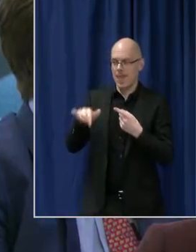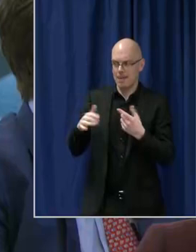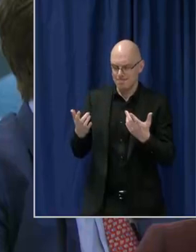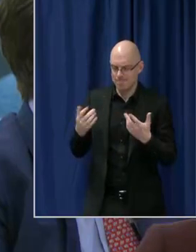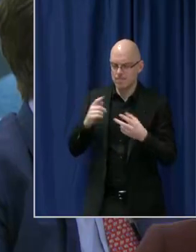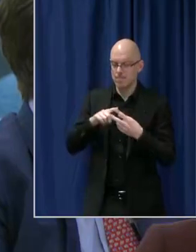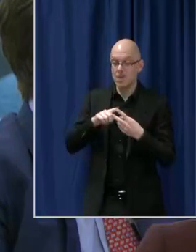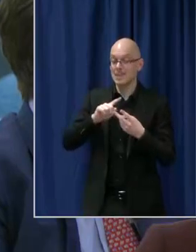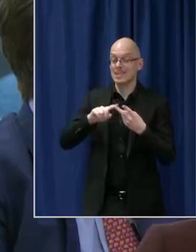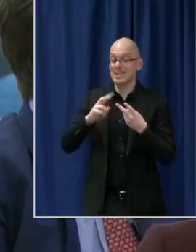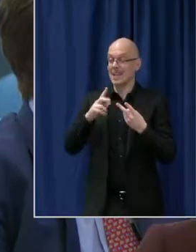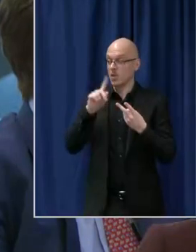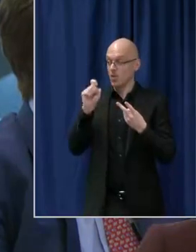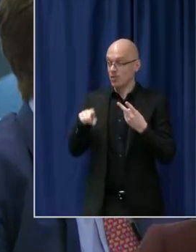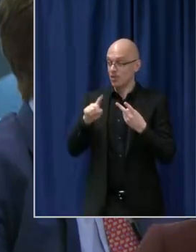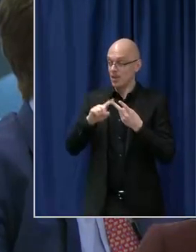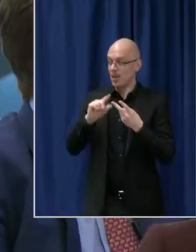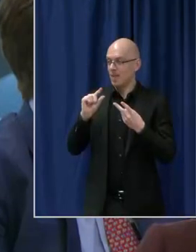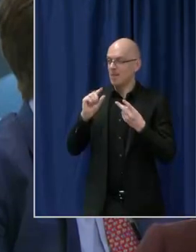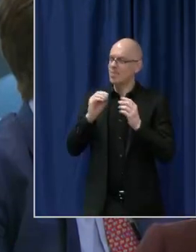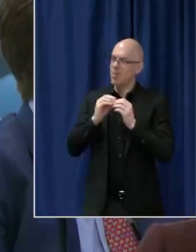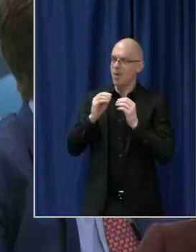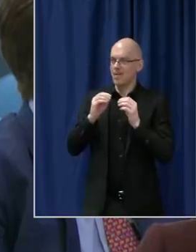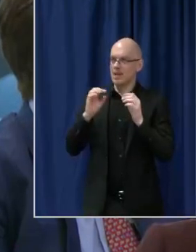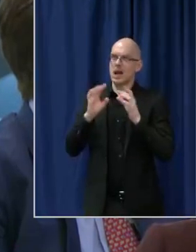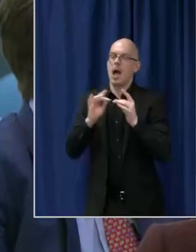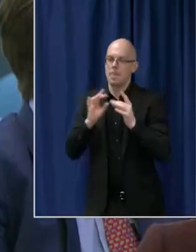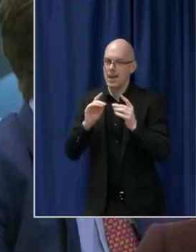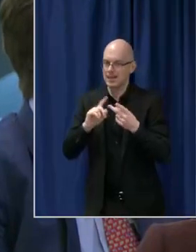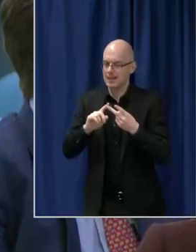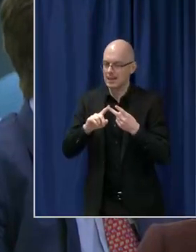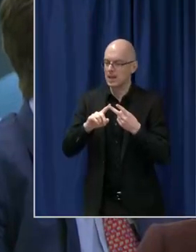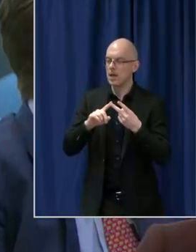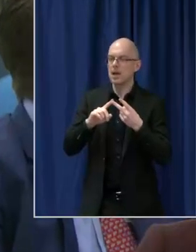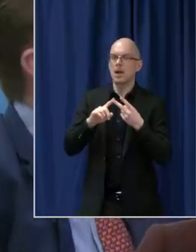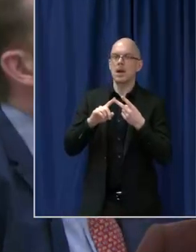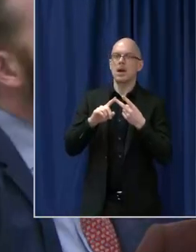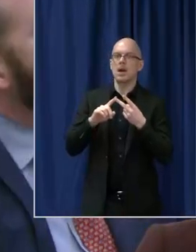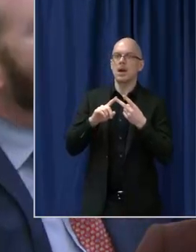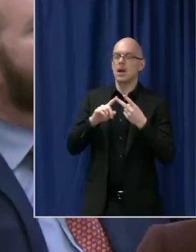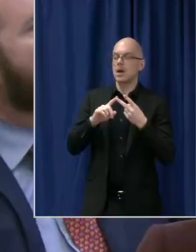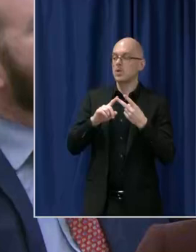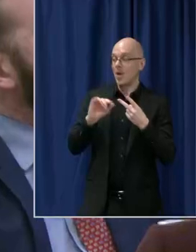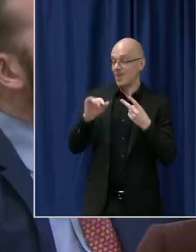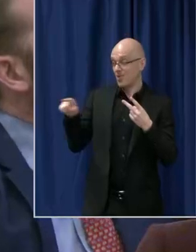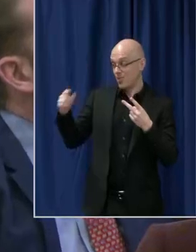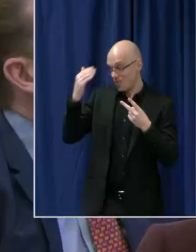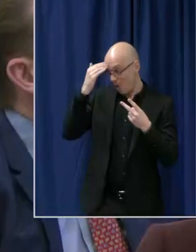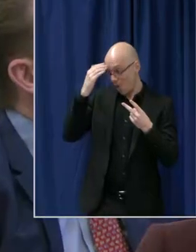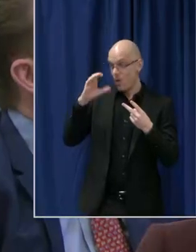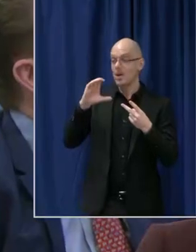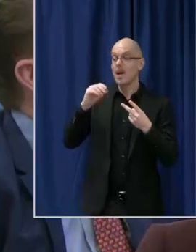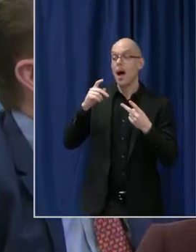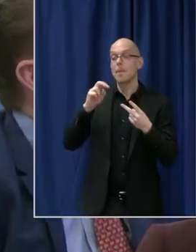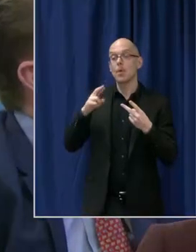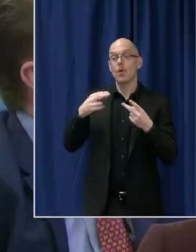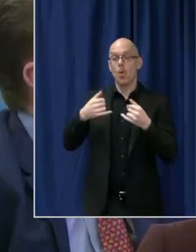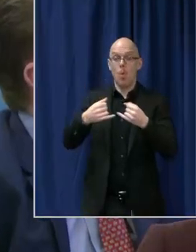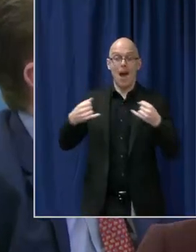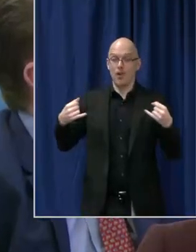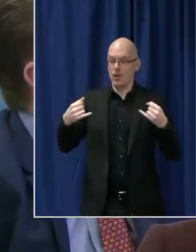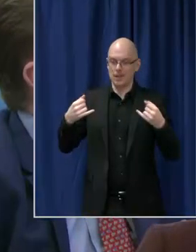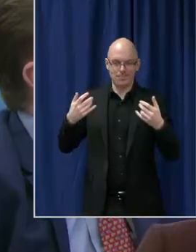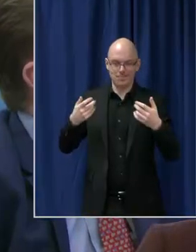second question, again, it's kind of more of a comment, is as you know, copper wiring is being replaced